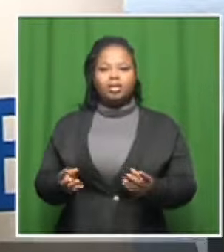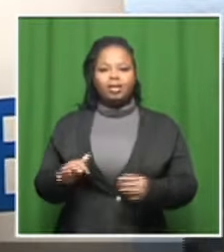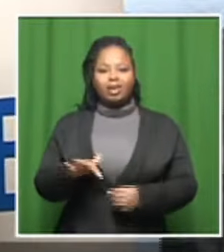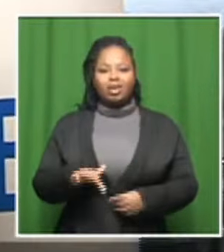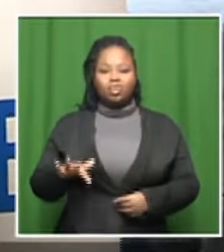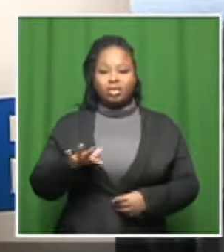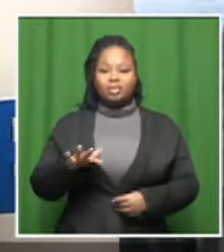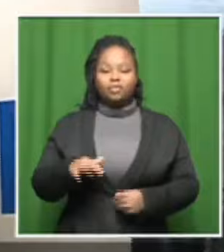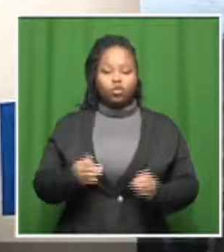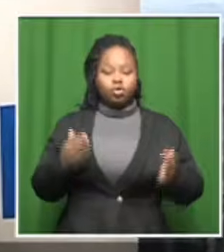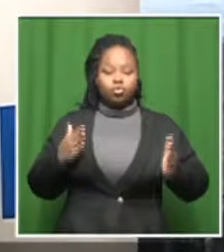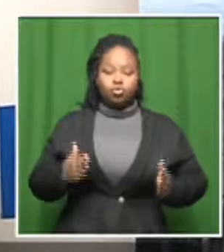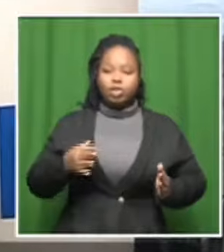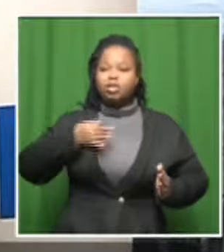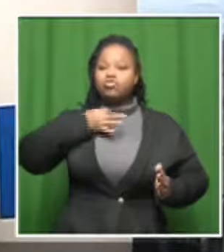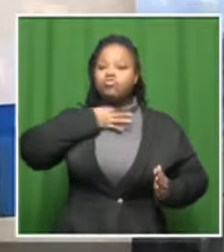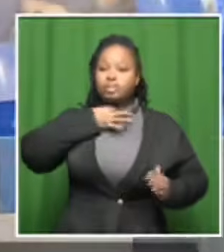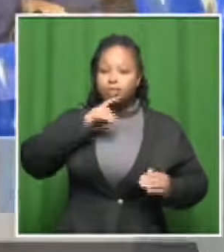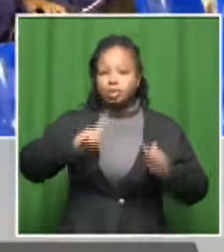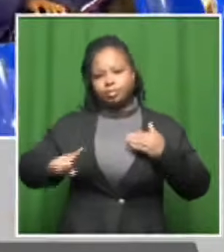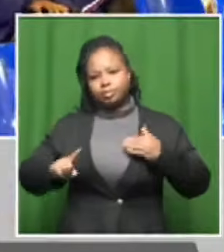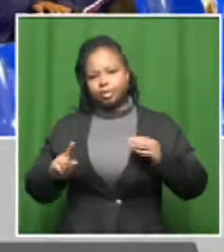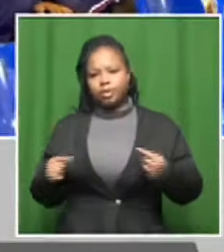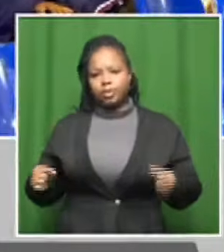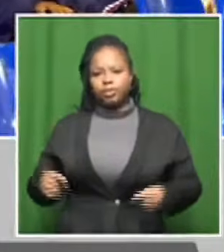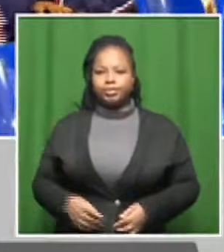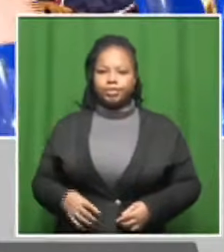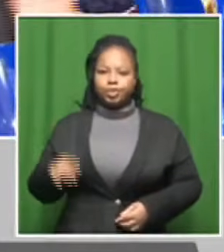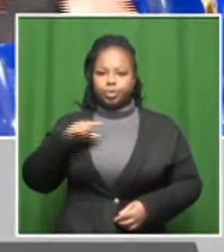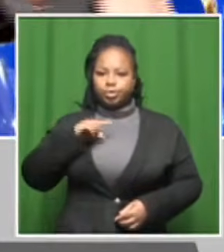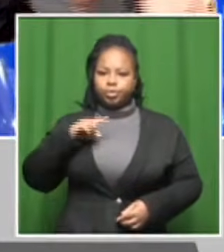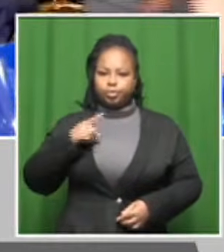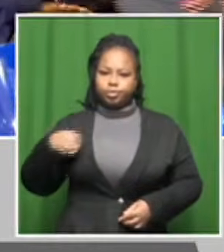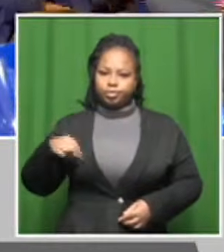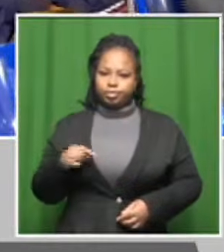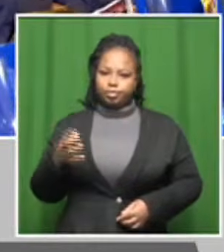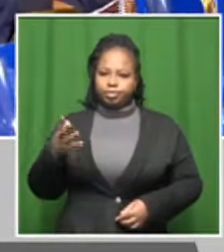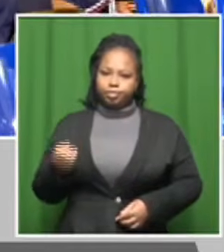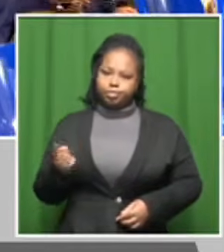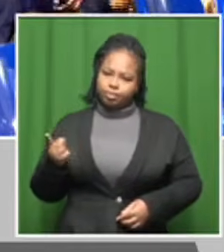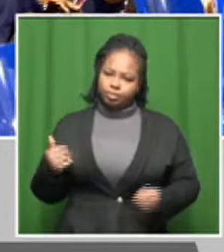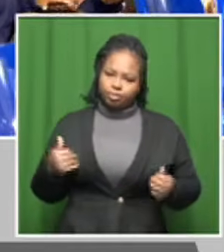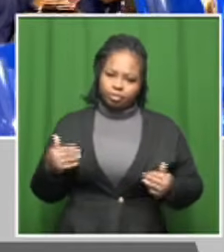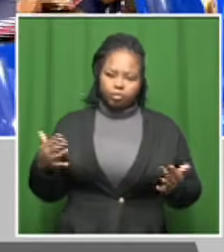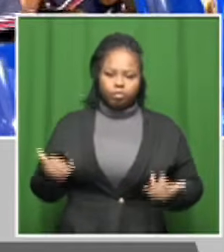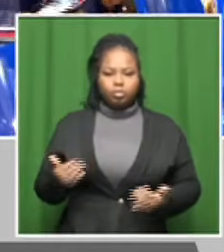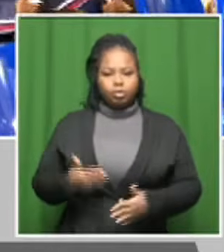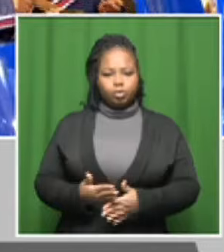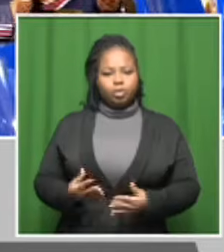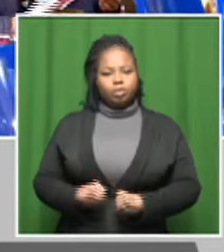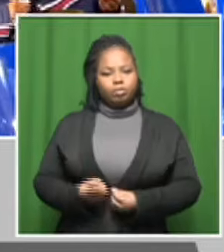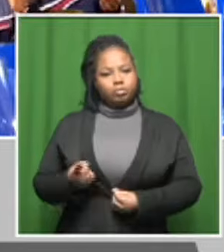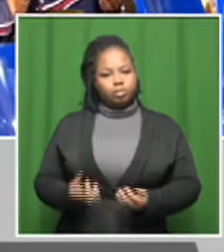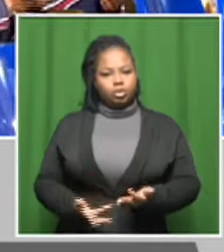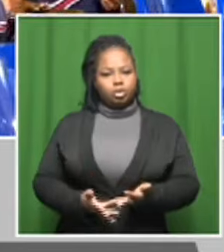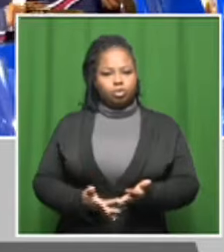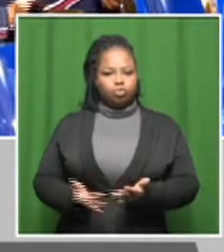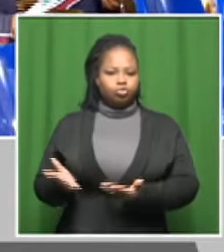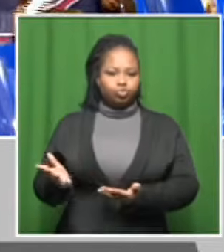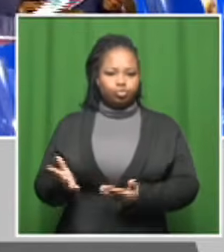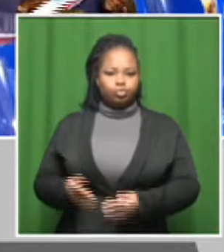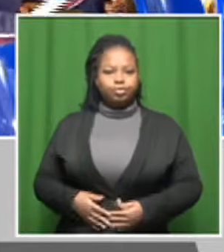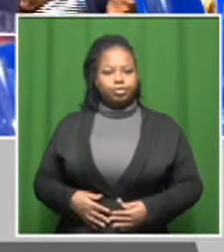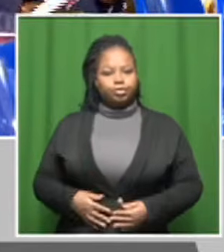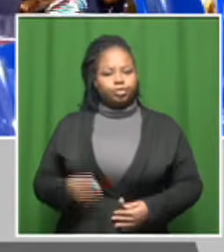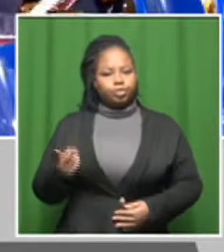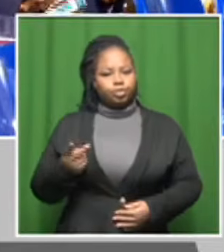for a human to enter. And that's the idea of us starting to work with such technologies. And maybe Prof.